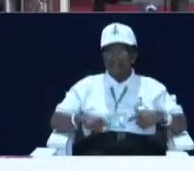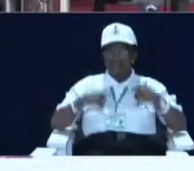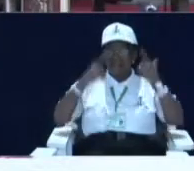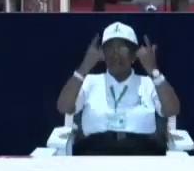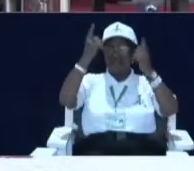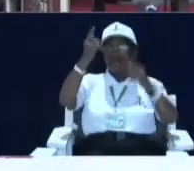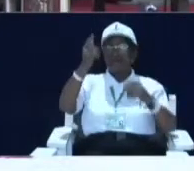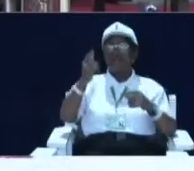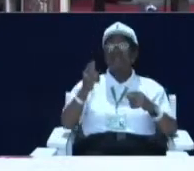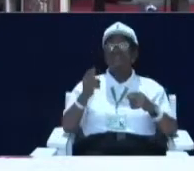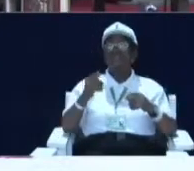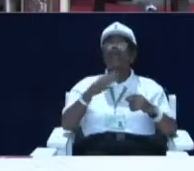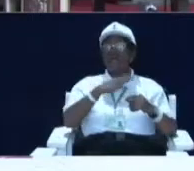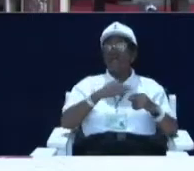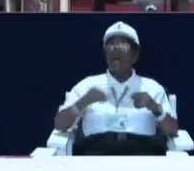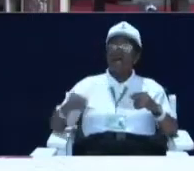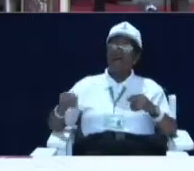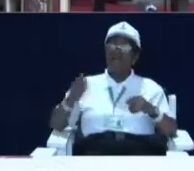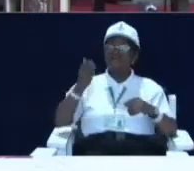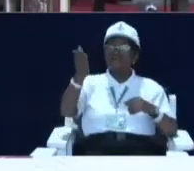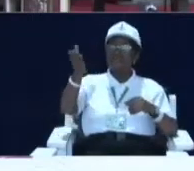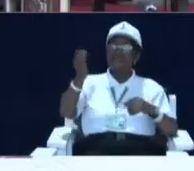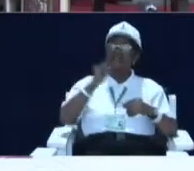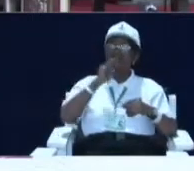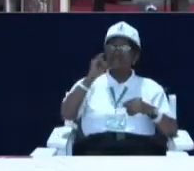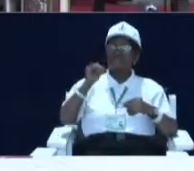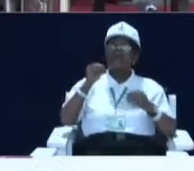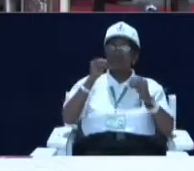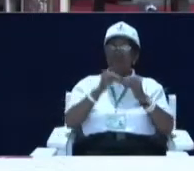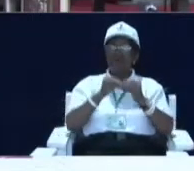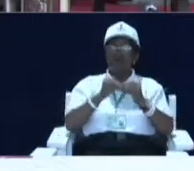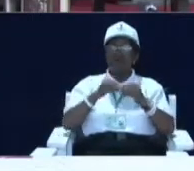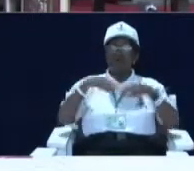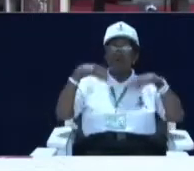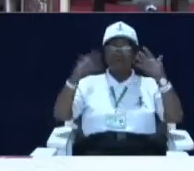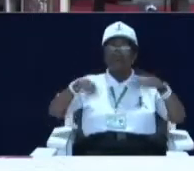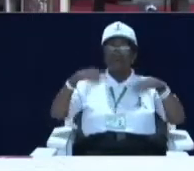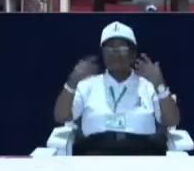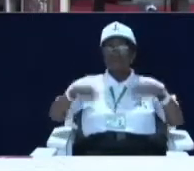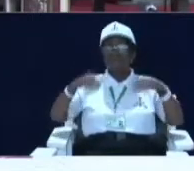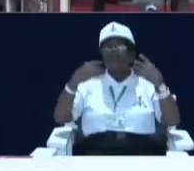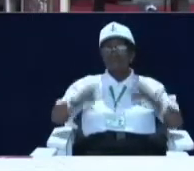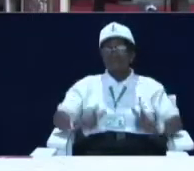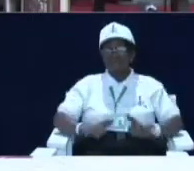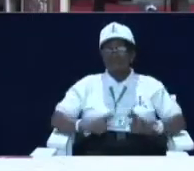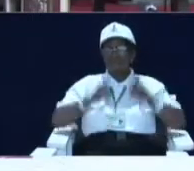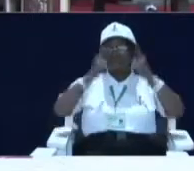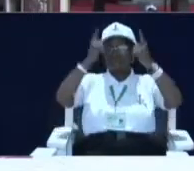And then there is more abundant life.